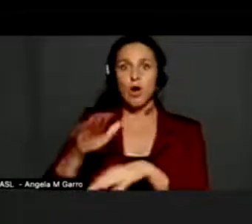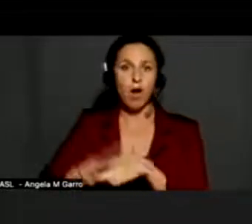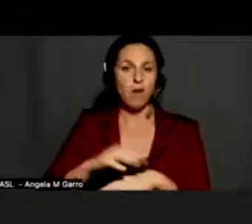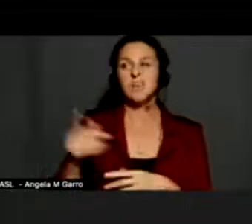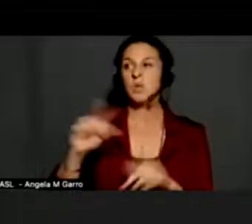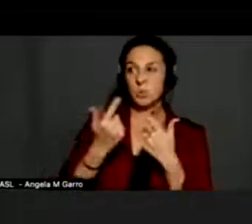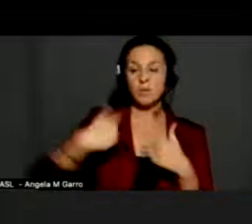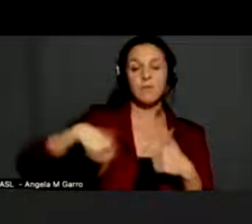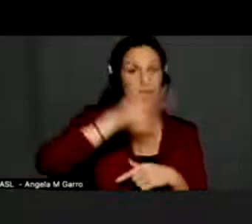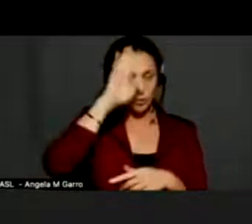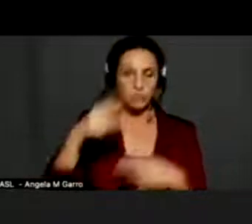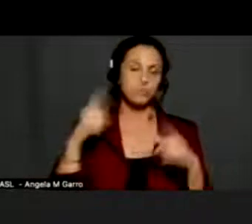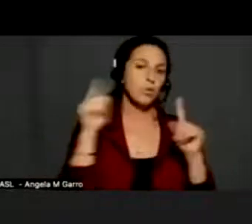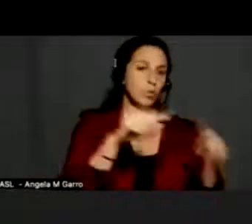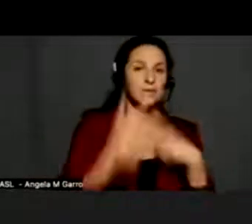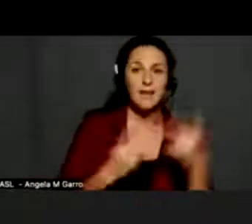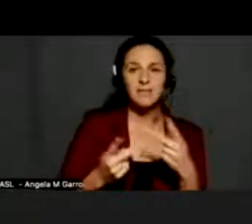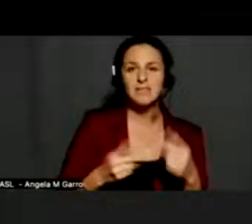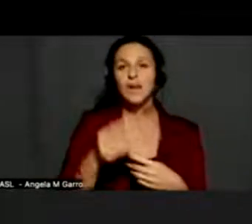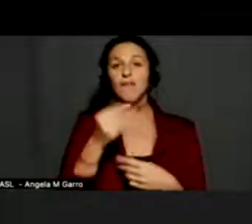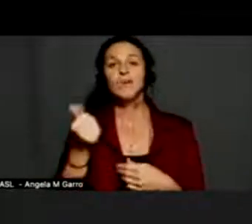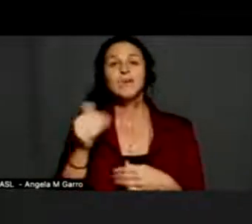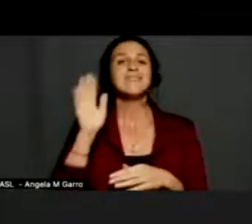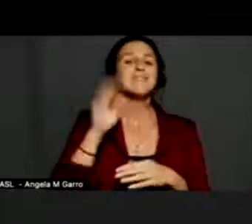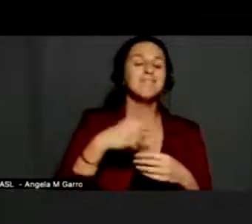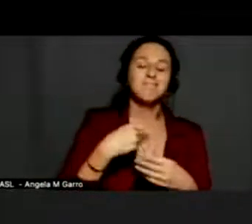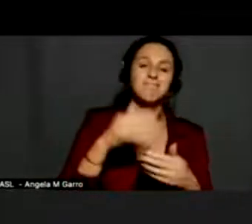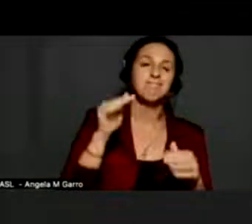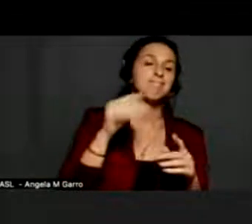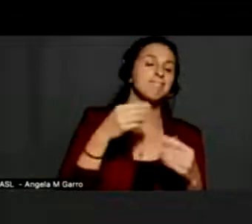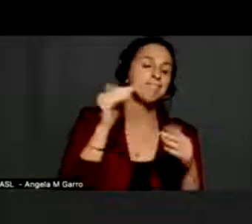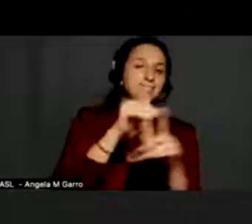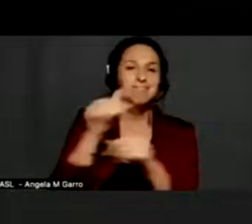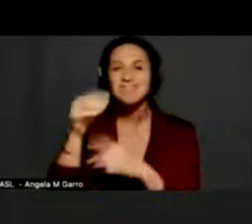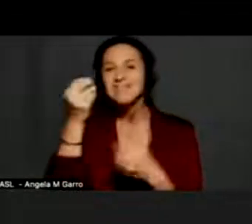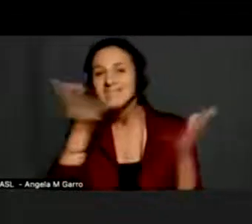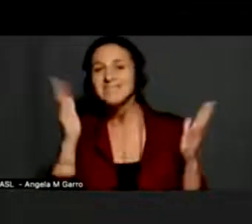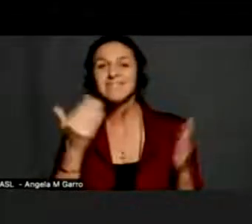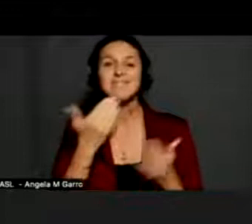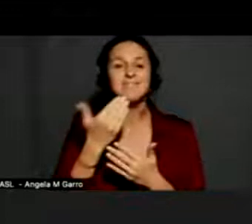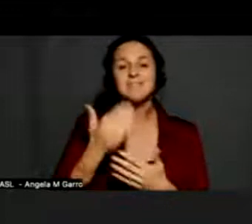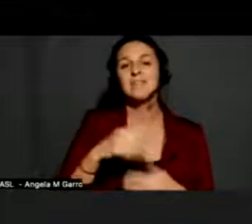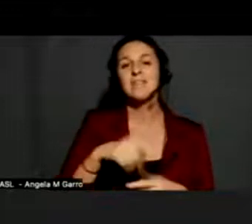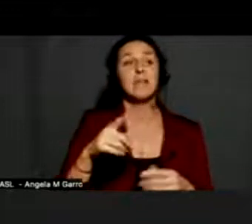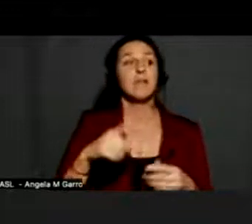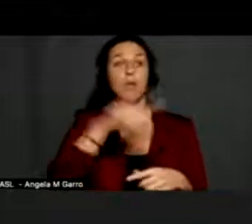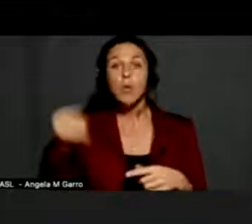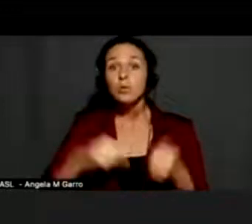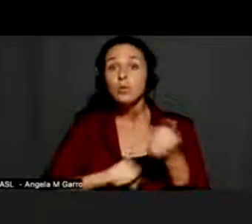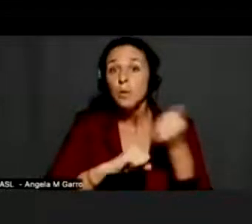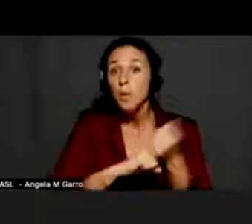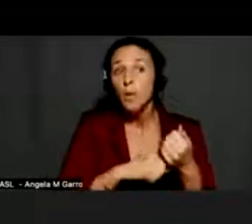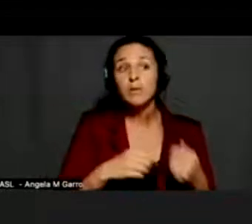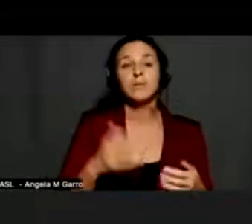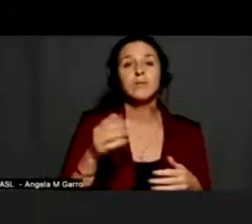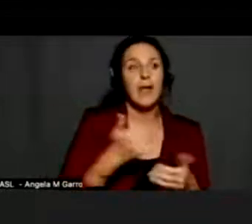to visit that. A few shout outs, support for those that help to cover classrooms. Gina Perez